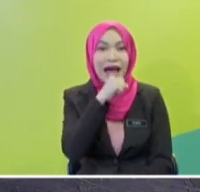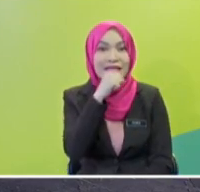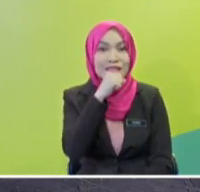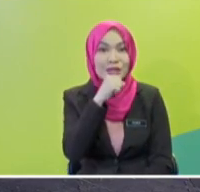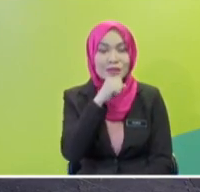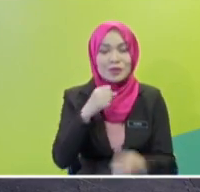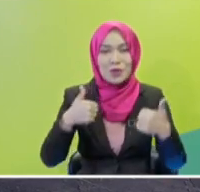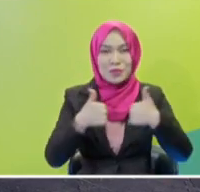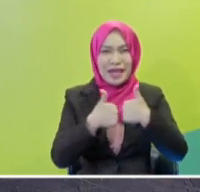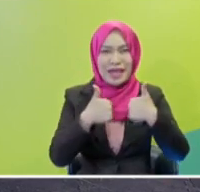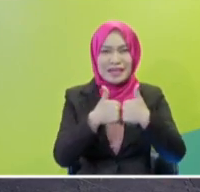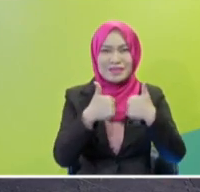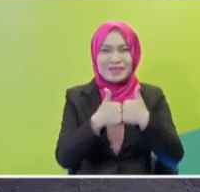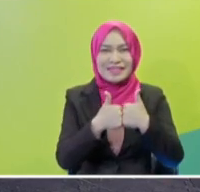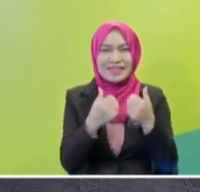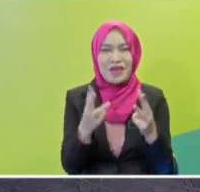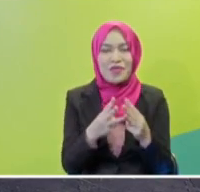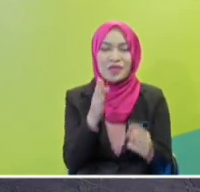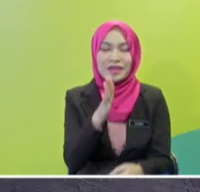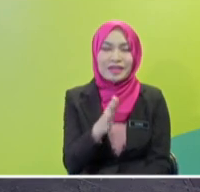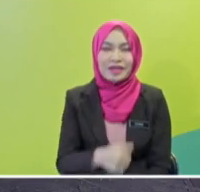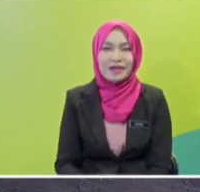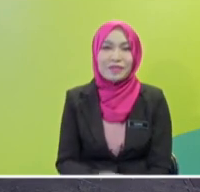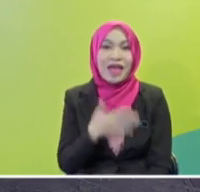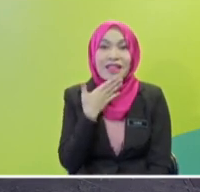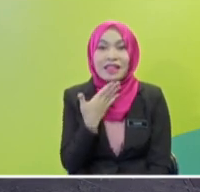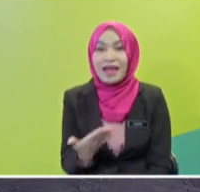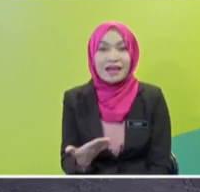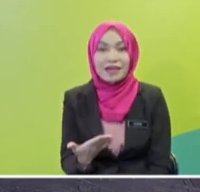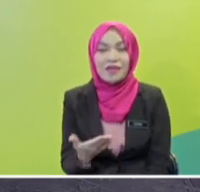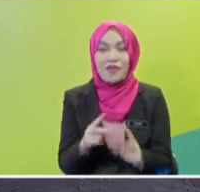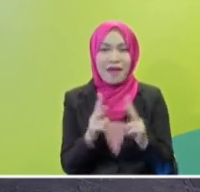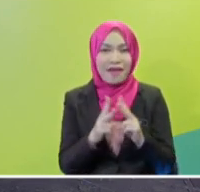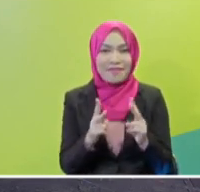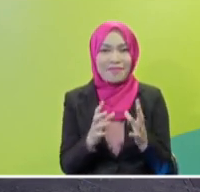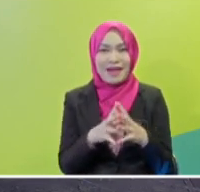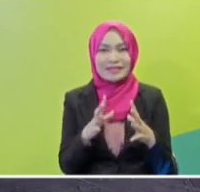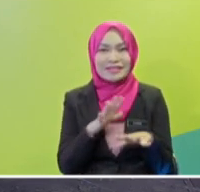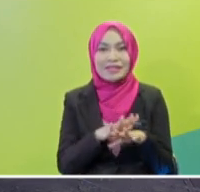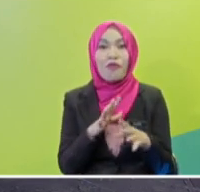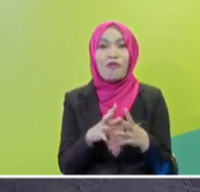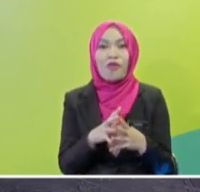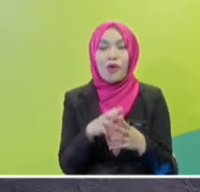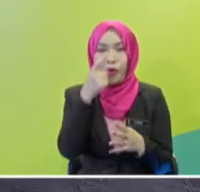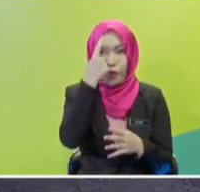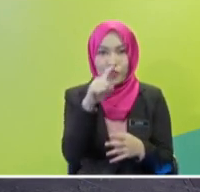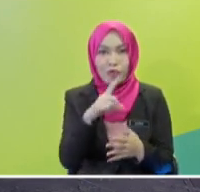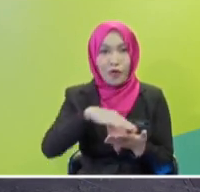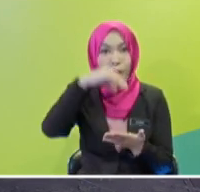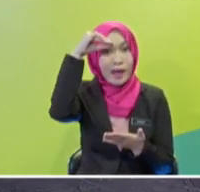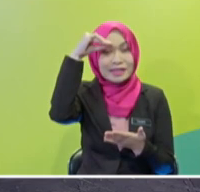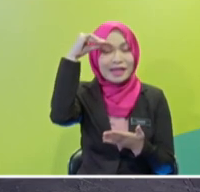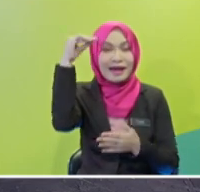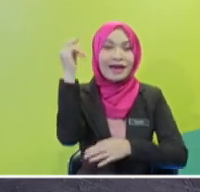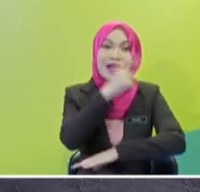favorite matching part. Game. That's right. Thank you so much, teacher, for our lesson for today. And for those of you who are watching, hopefully it has been beneficial to